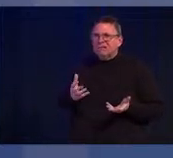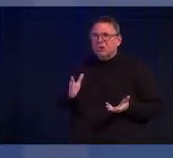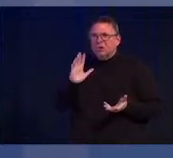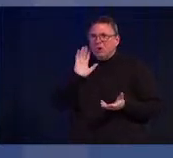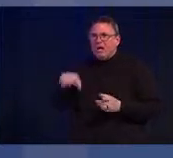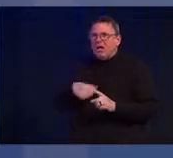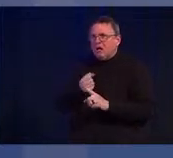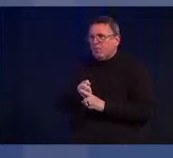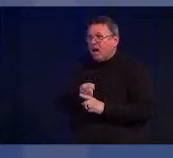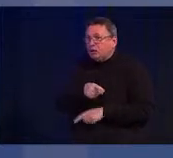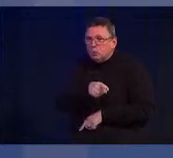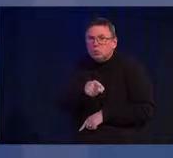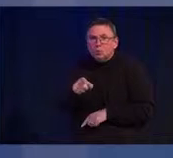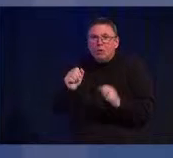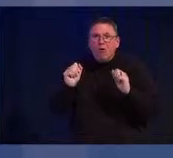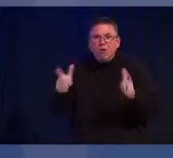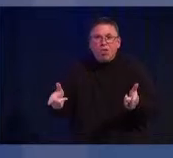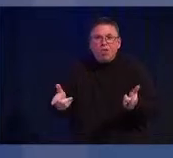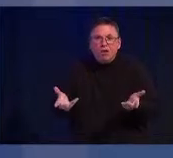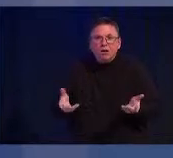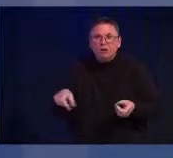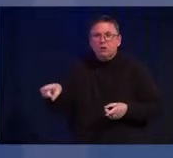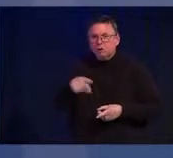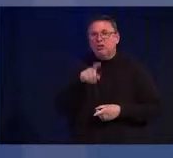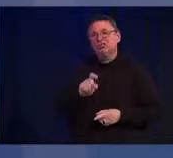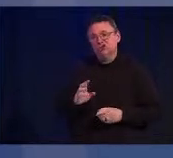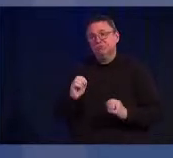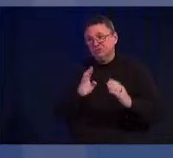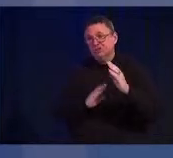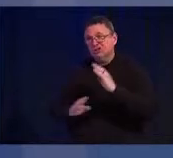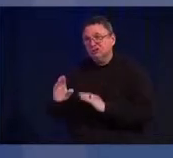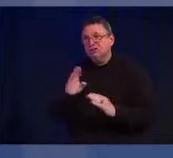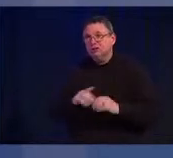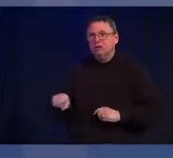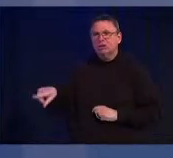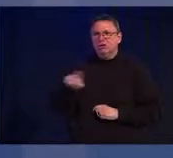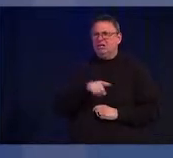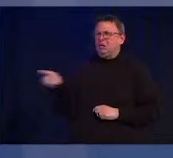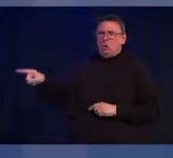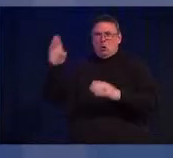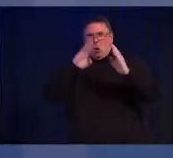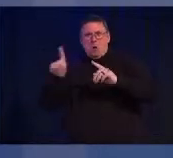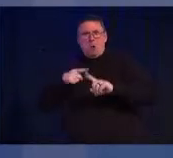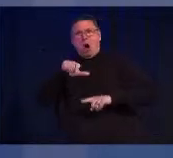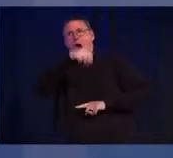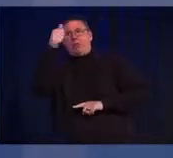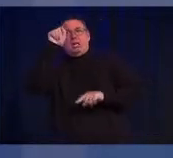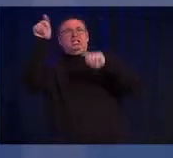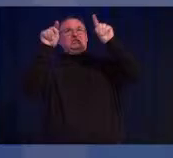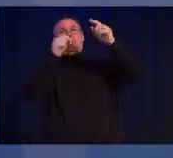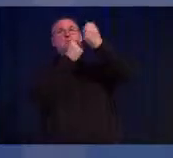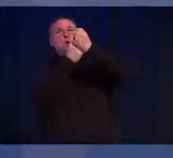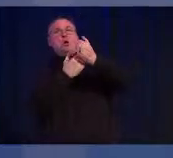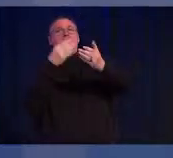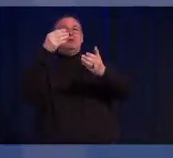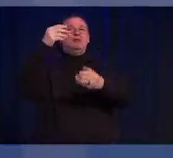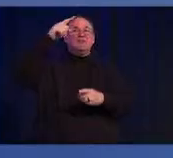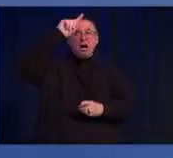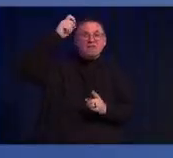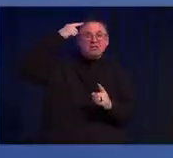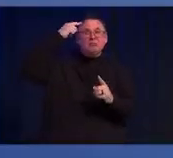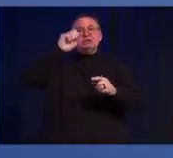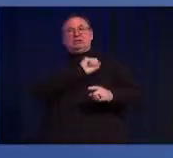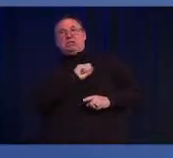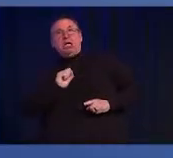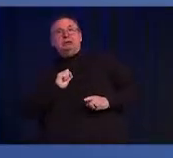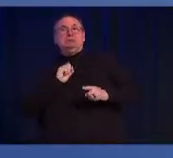you and what you need to worry about. They're worried about other bureaucrats supporting them. Thank you.